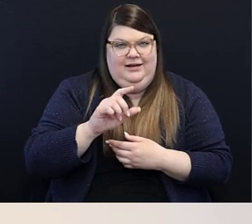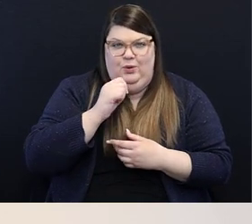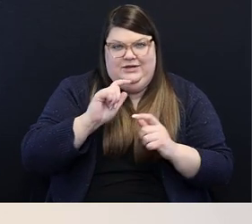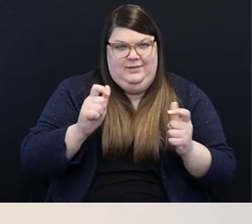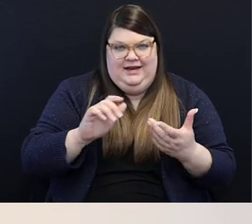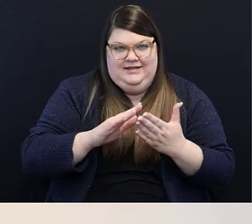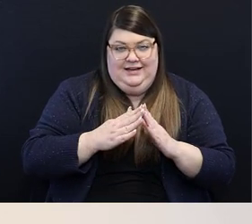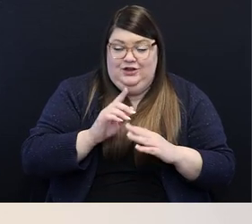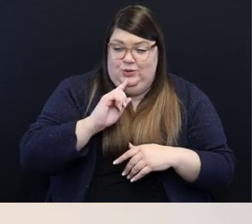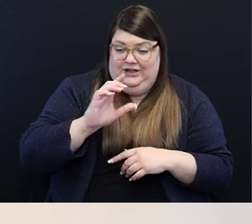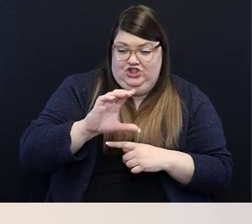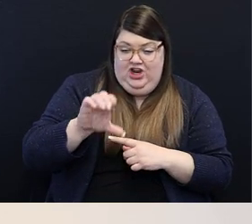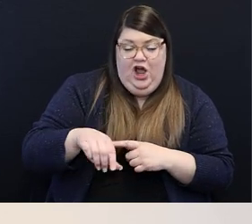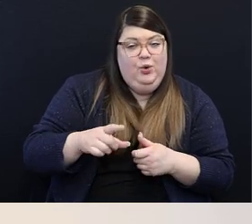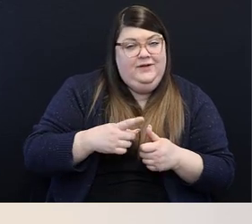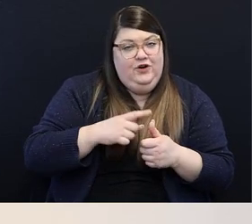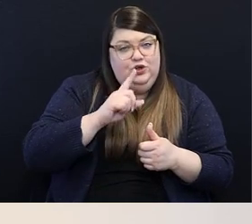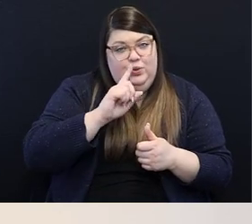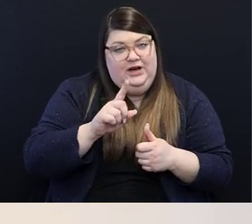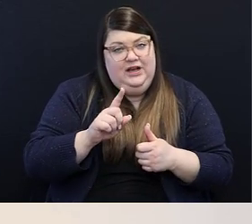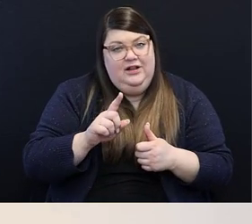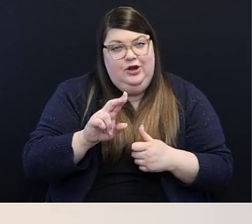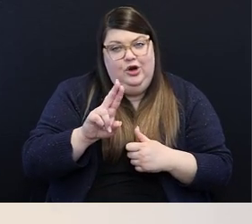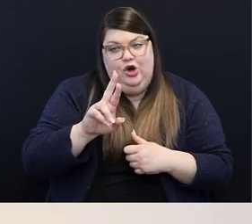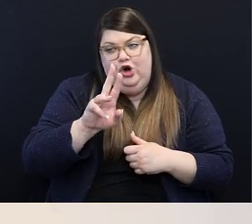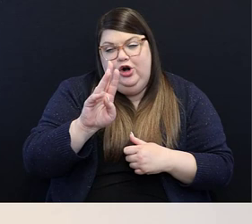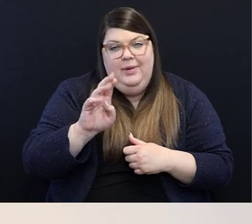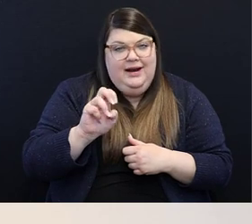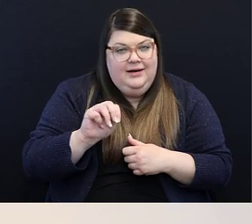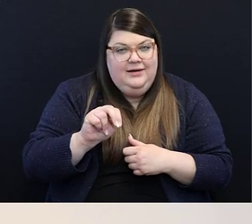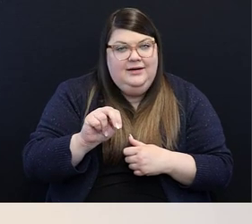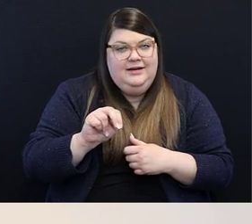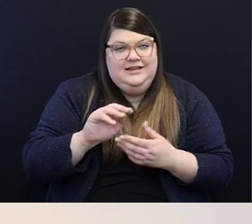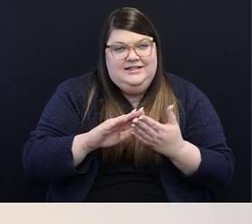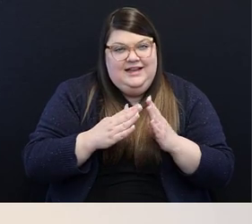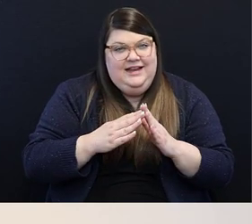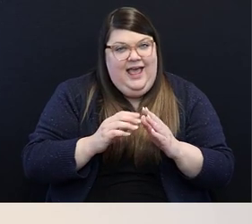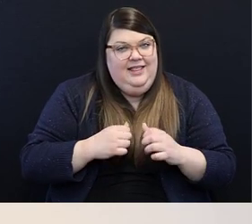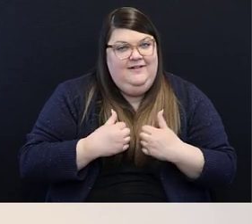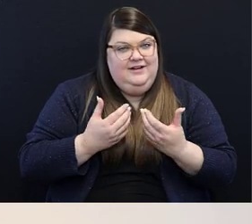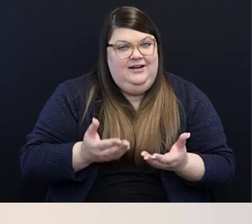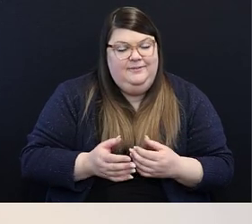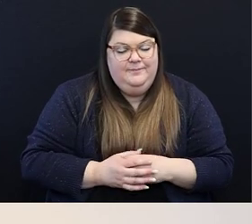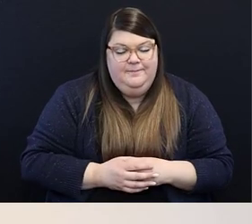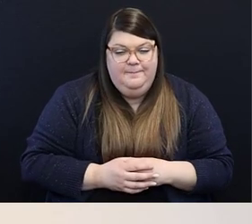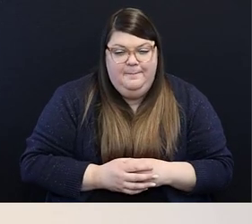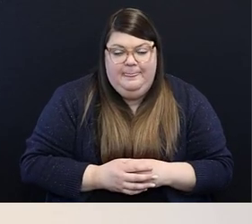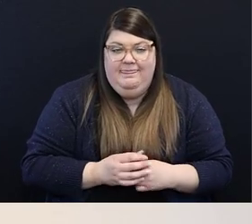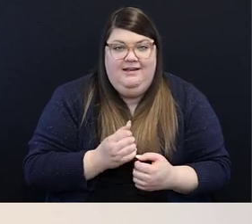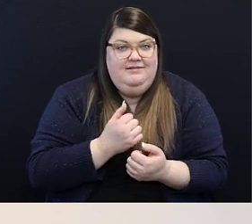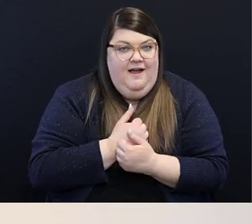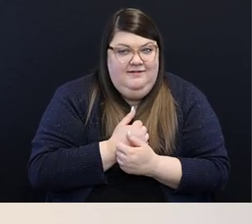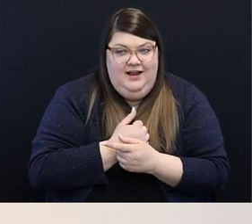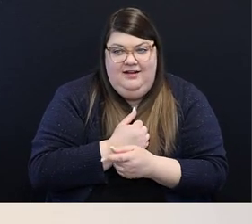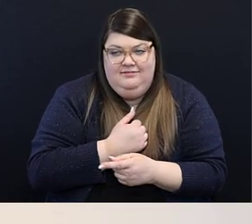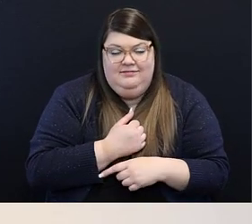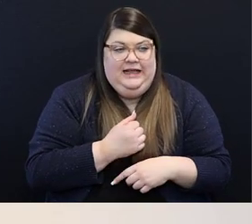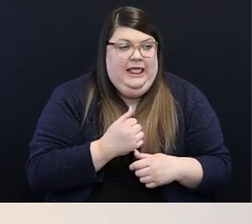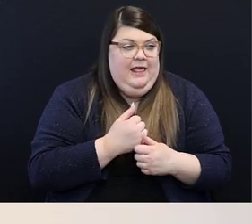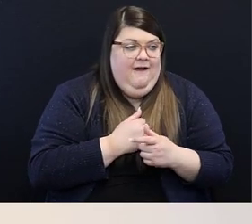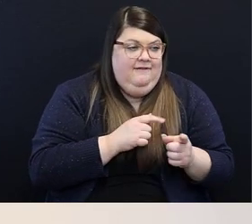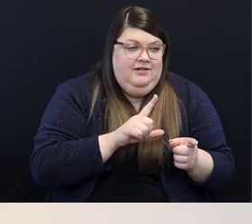first real kind of urban city that I really lived in. And I mean, I loved it. I love Los Angeles. I mean,